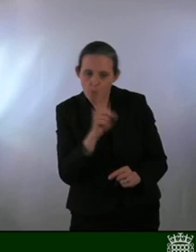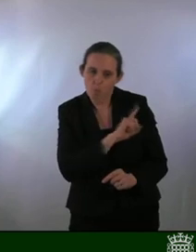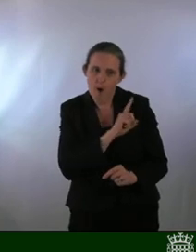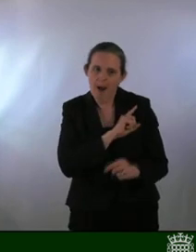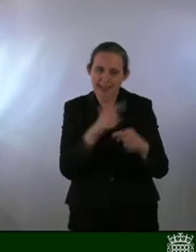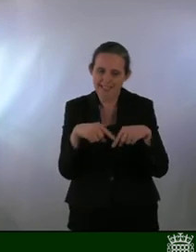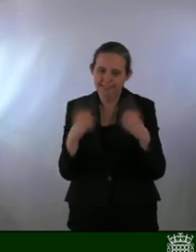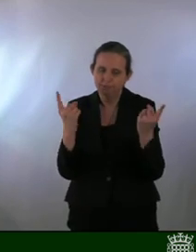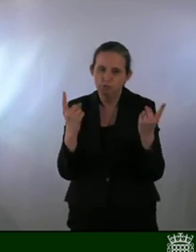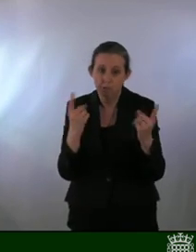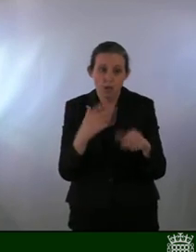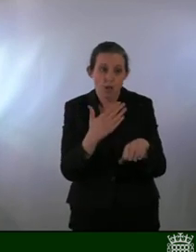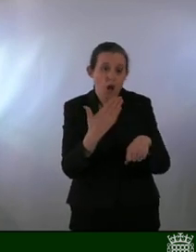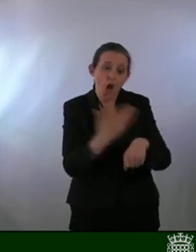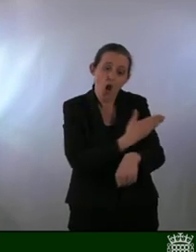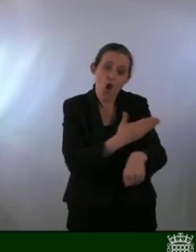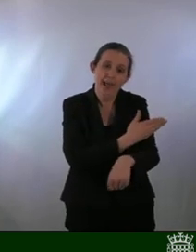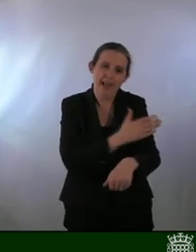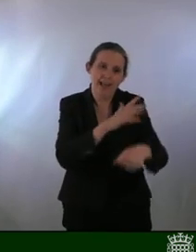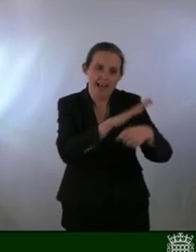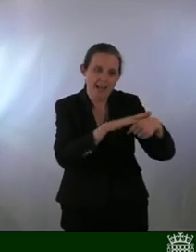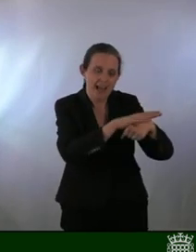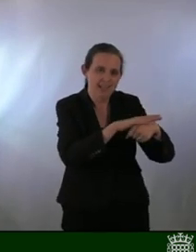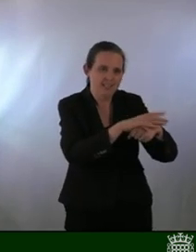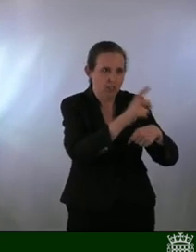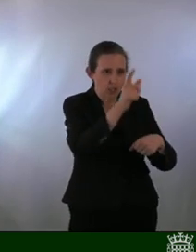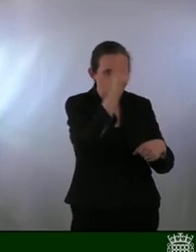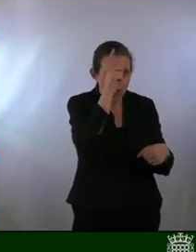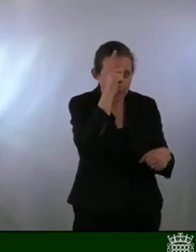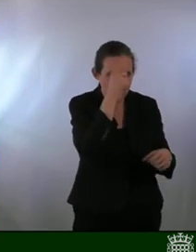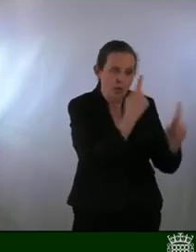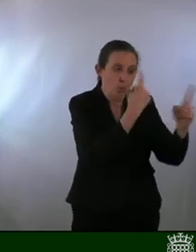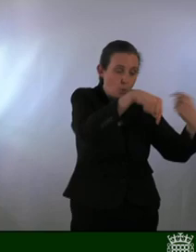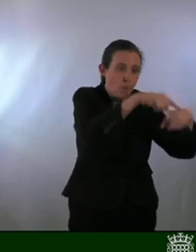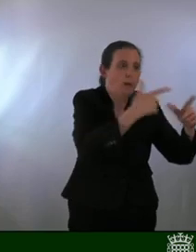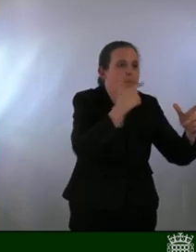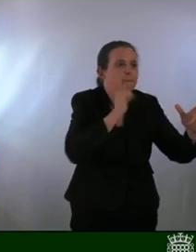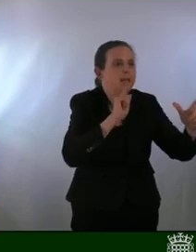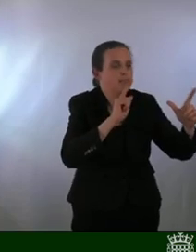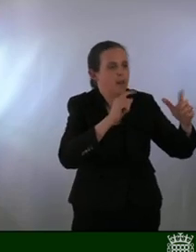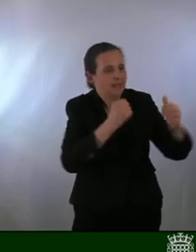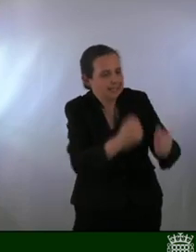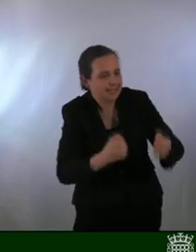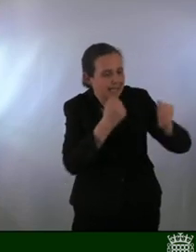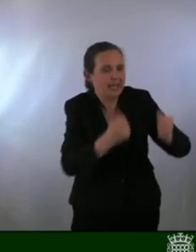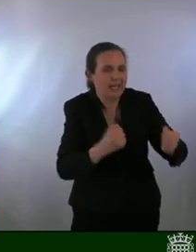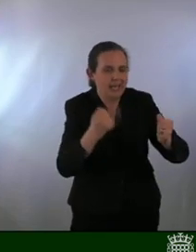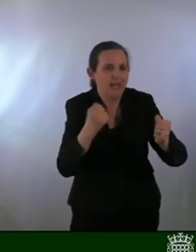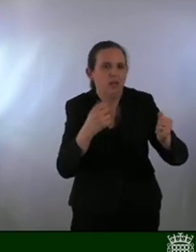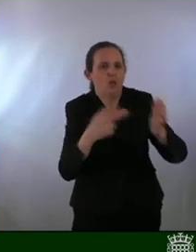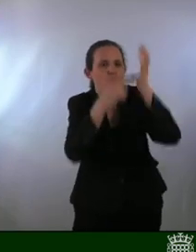the early cases in Germany were largely from people who'd been skiing in northern Italy and therefore were more healthy,